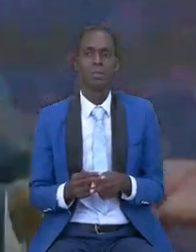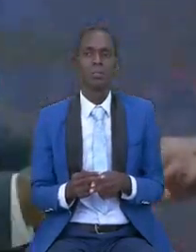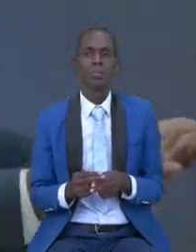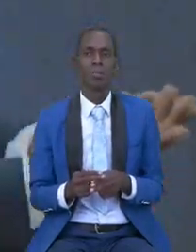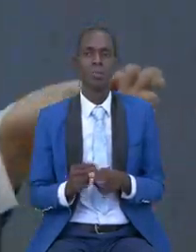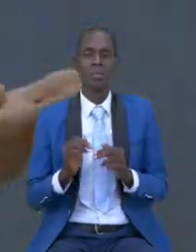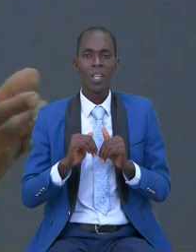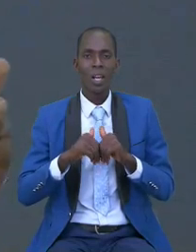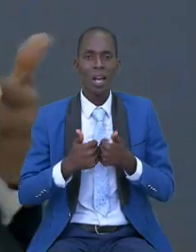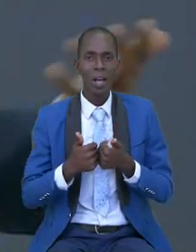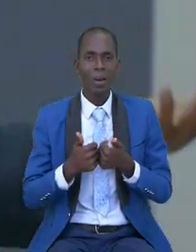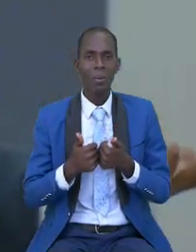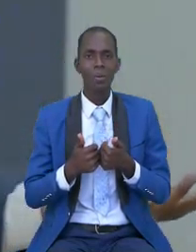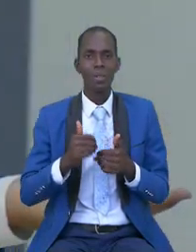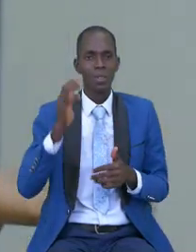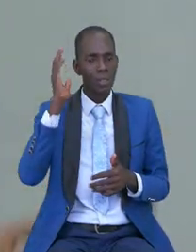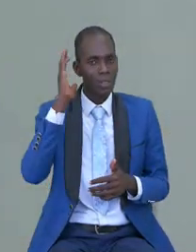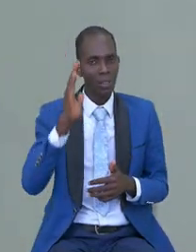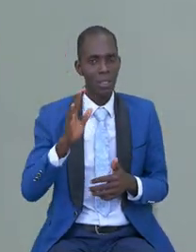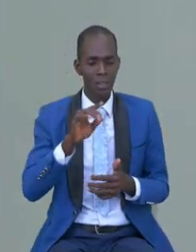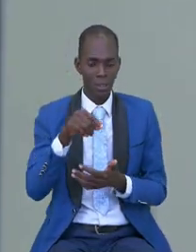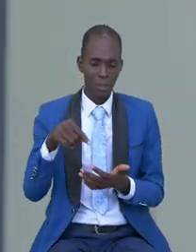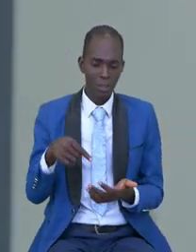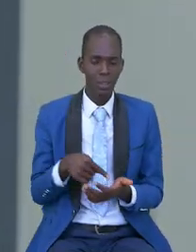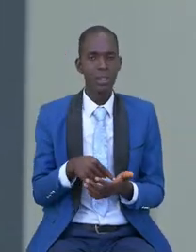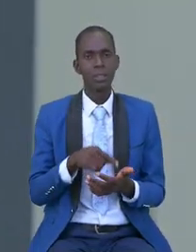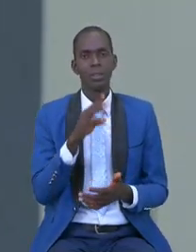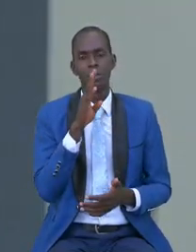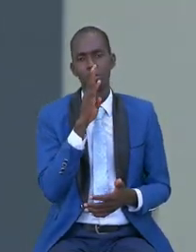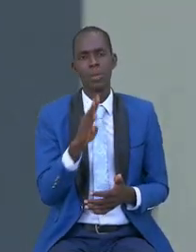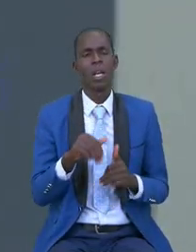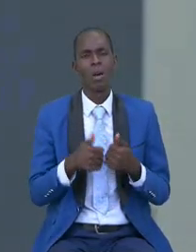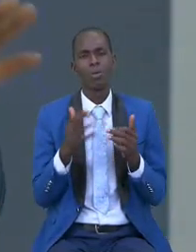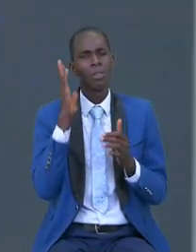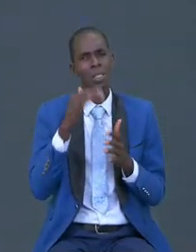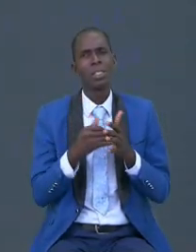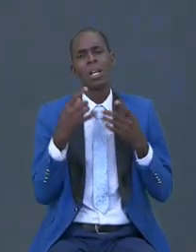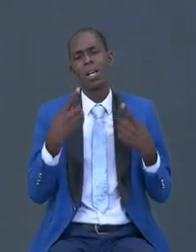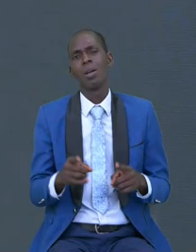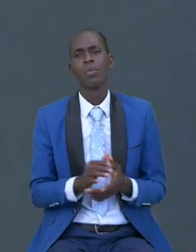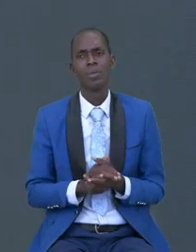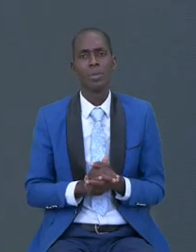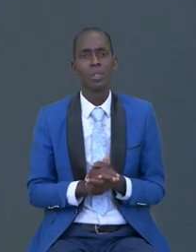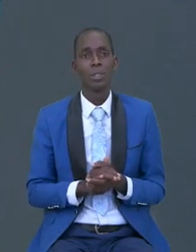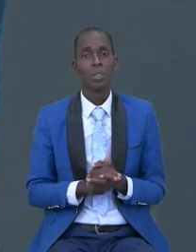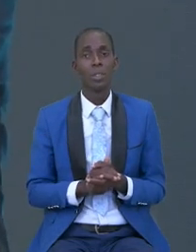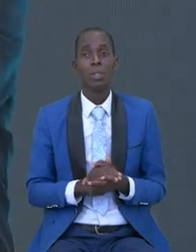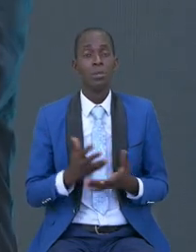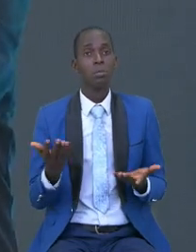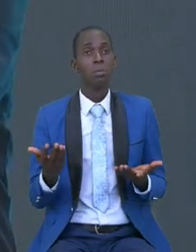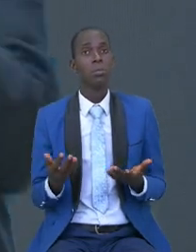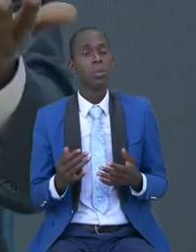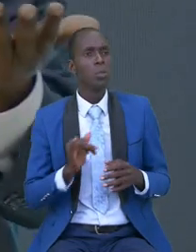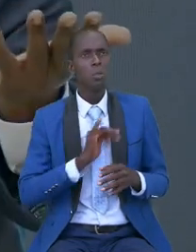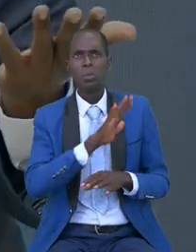Yeah. How shall this be? If we have not seen that thing happen to any